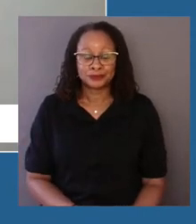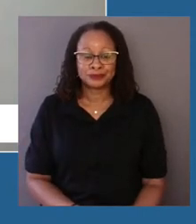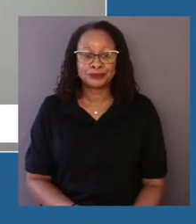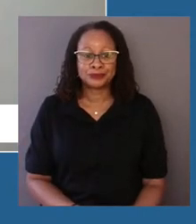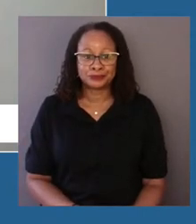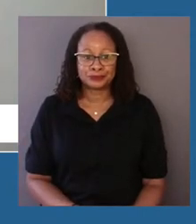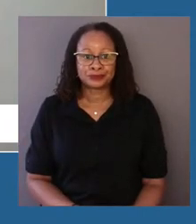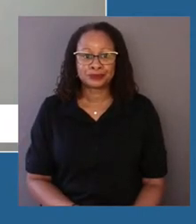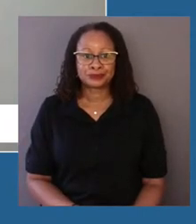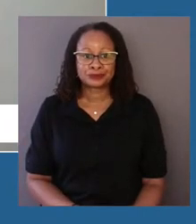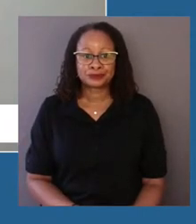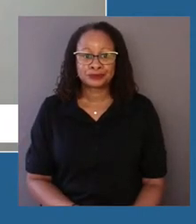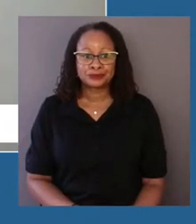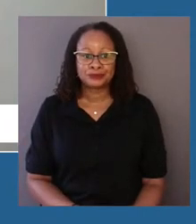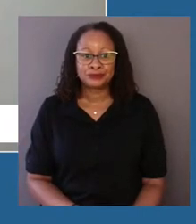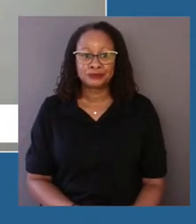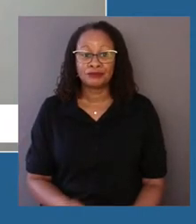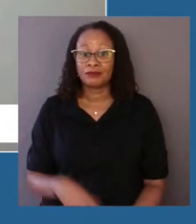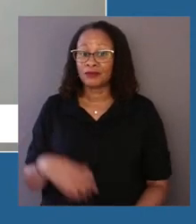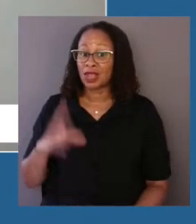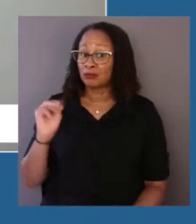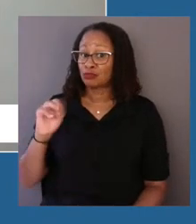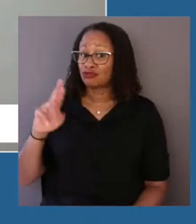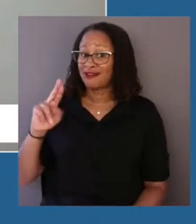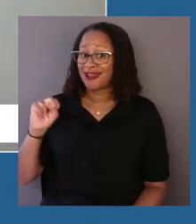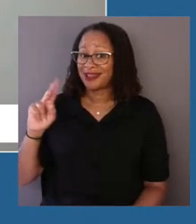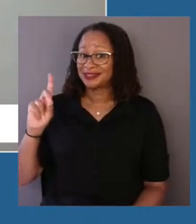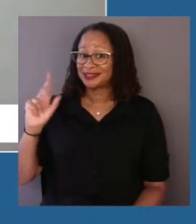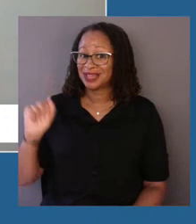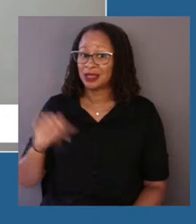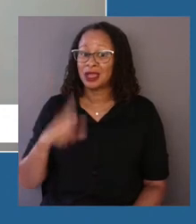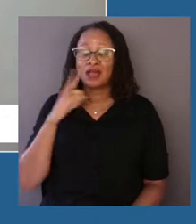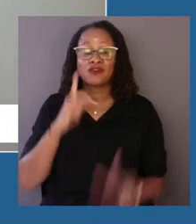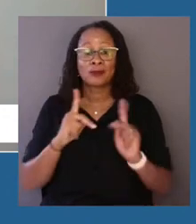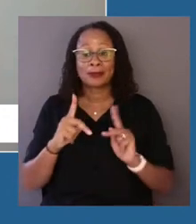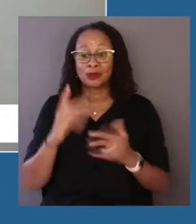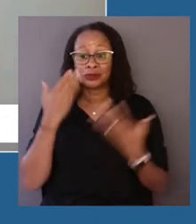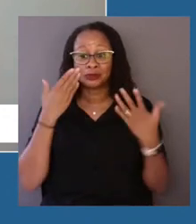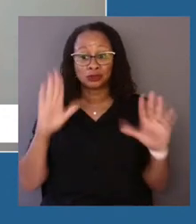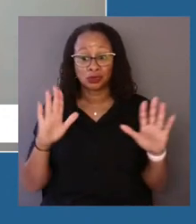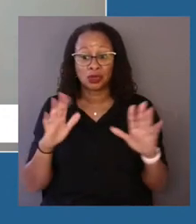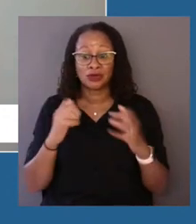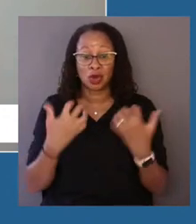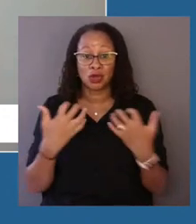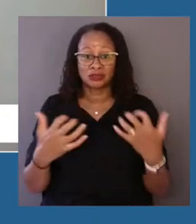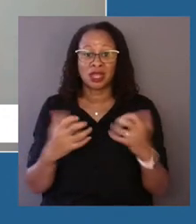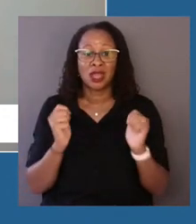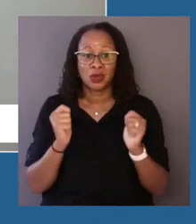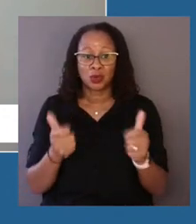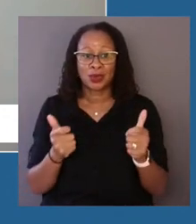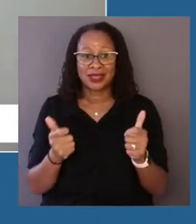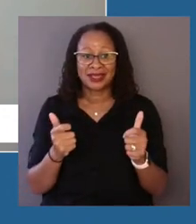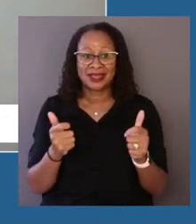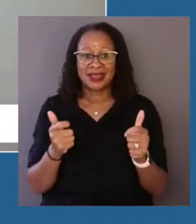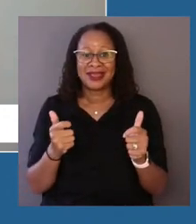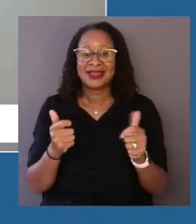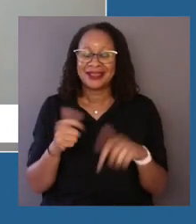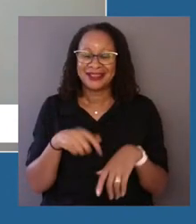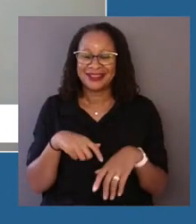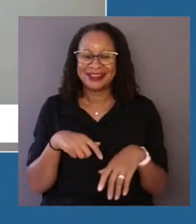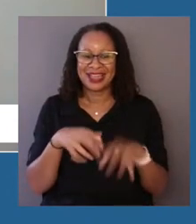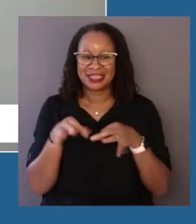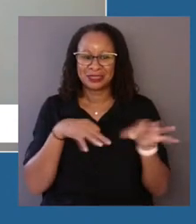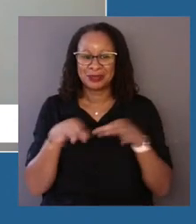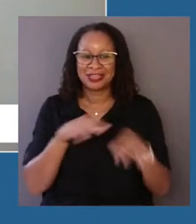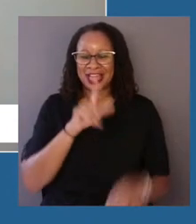And for people who might not know in the audience, I'm going to do a quick stab at explaining linear versus exponential